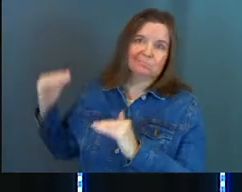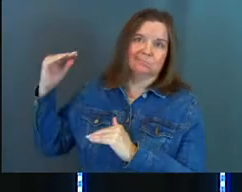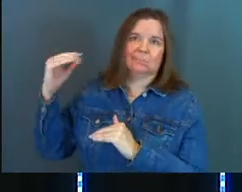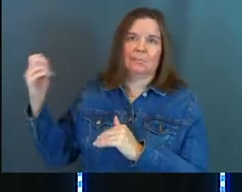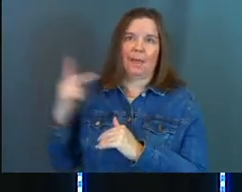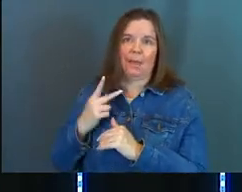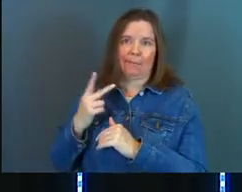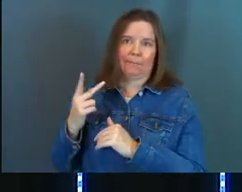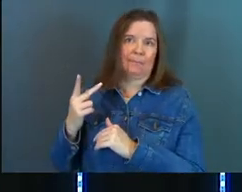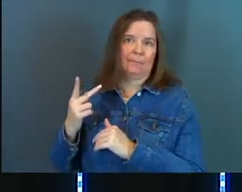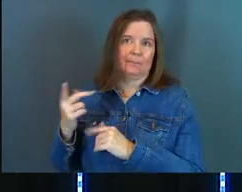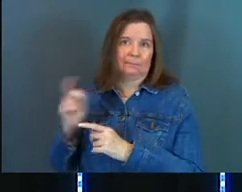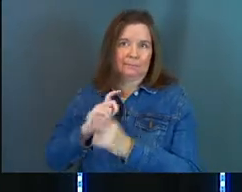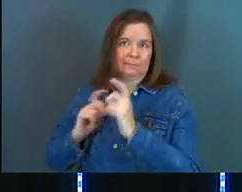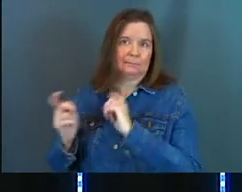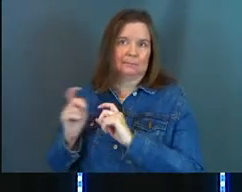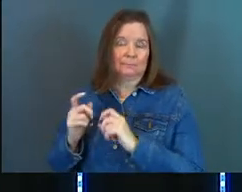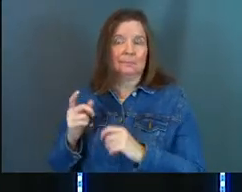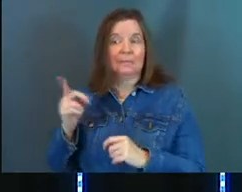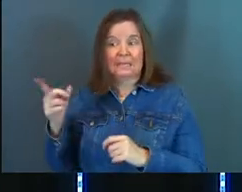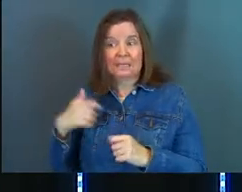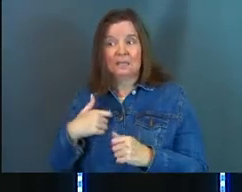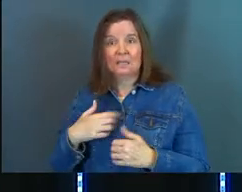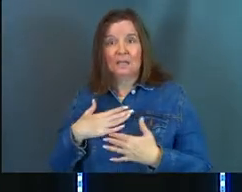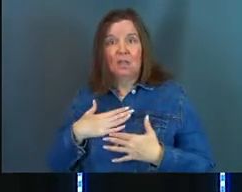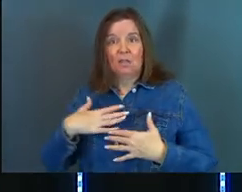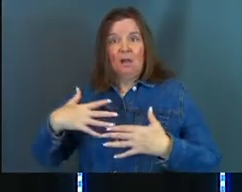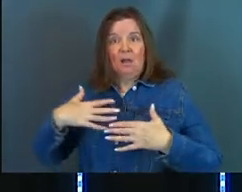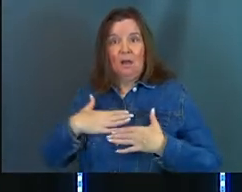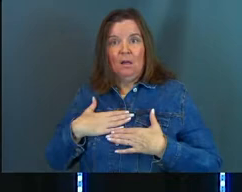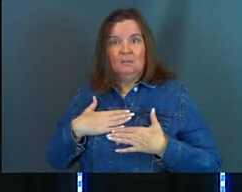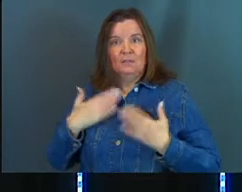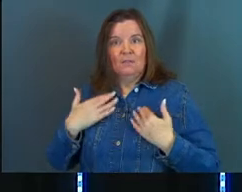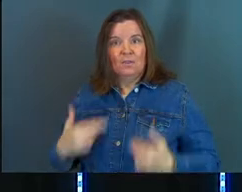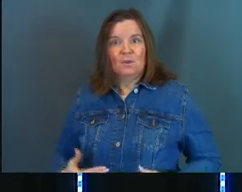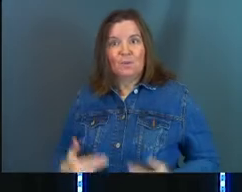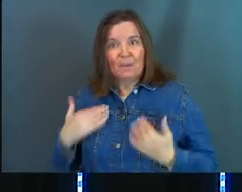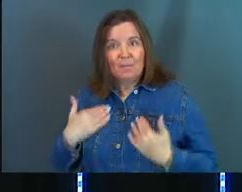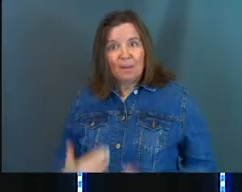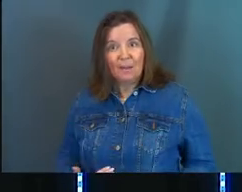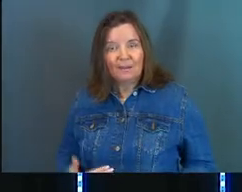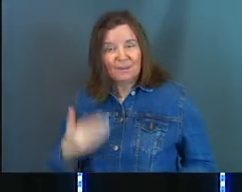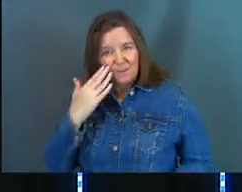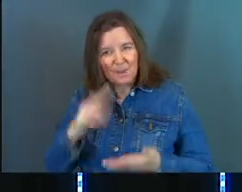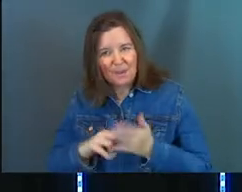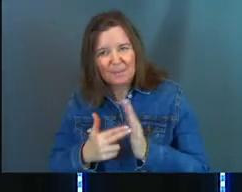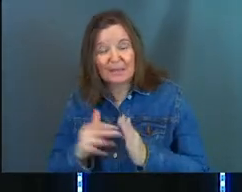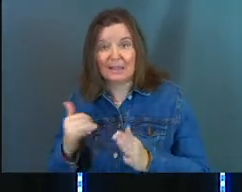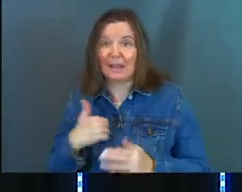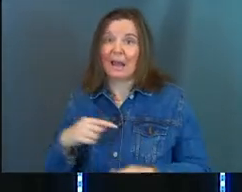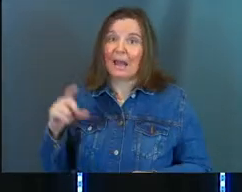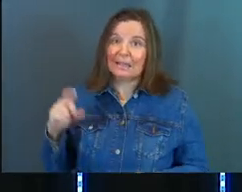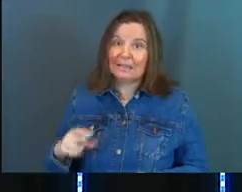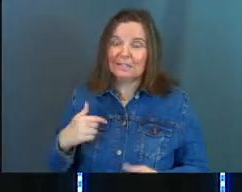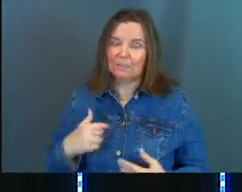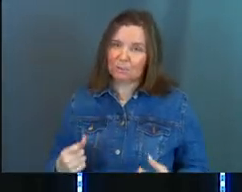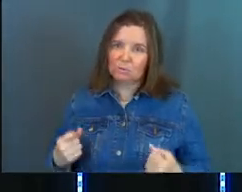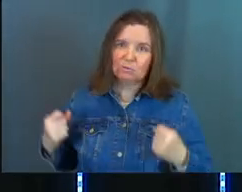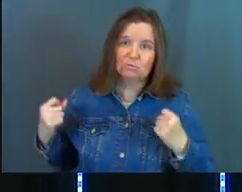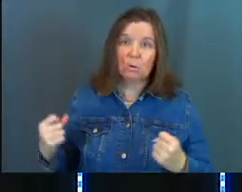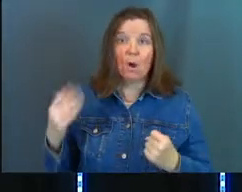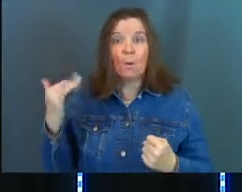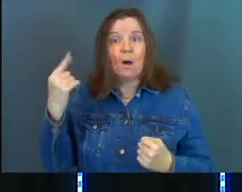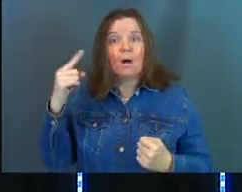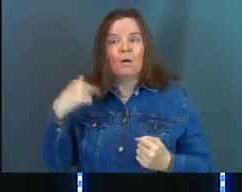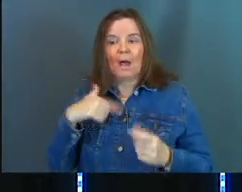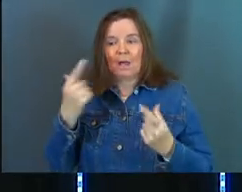exponentially back. He's the lungs of the human body. You know what I mean? It's like, and I need to be strong so